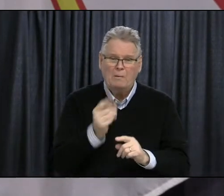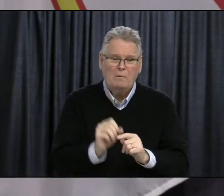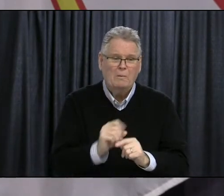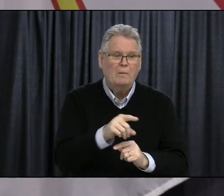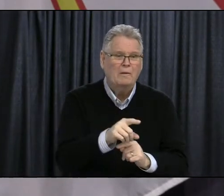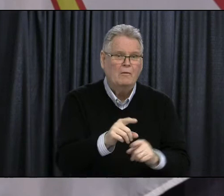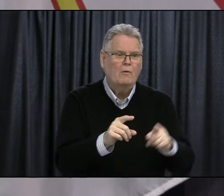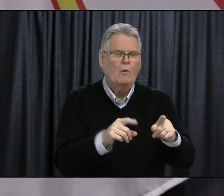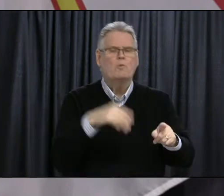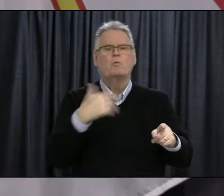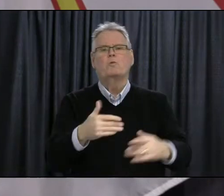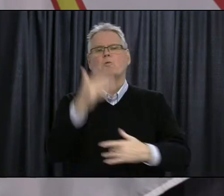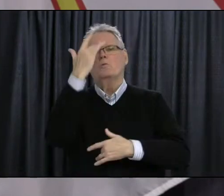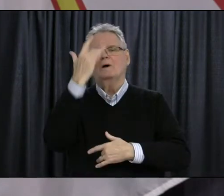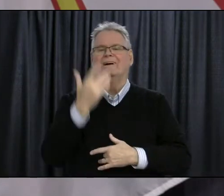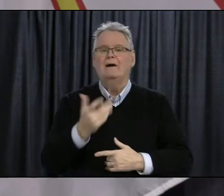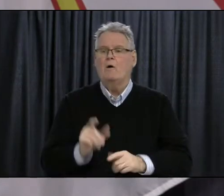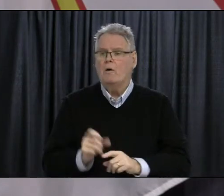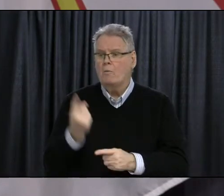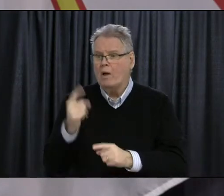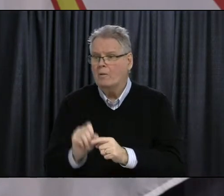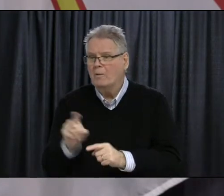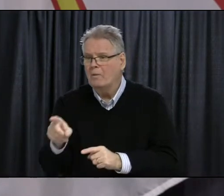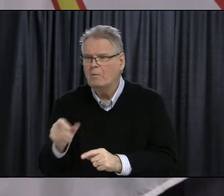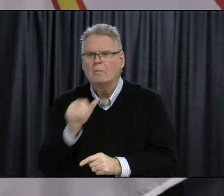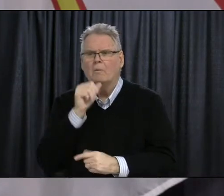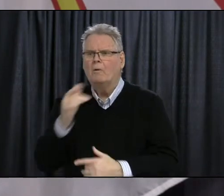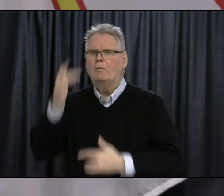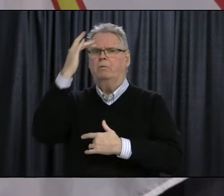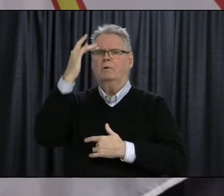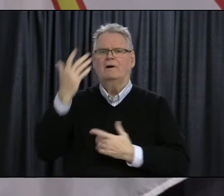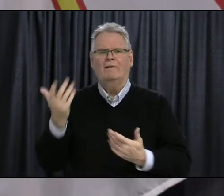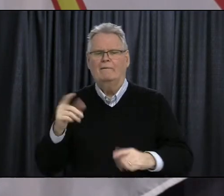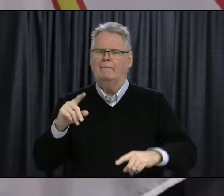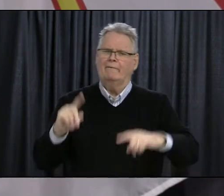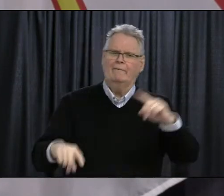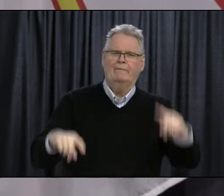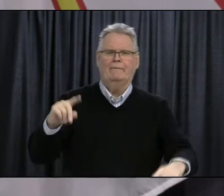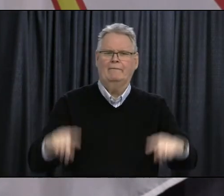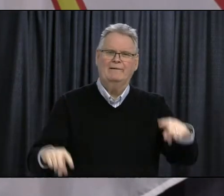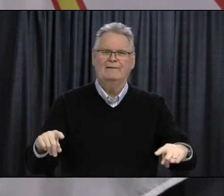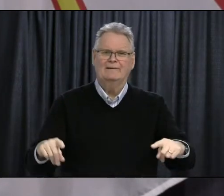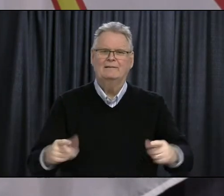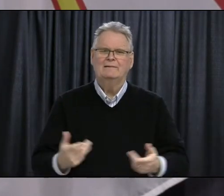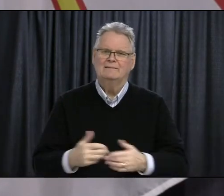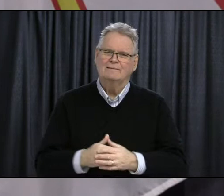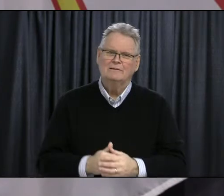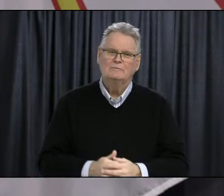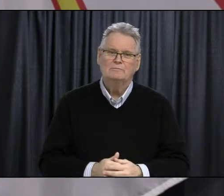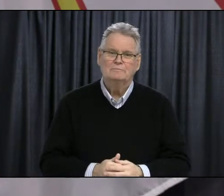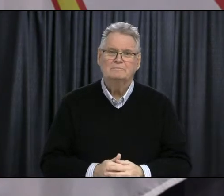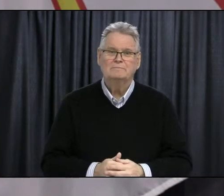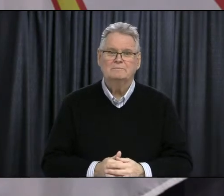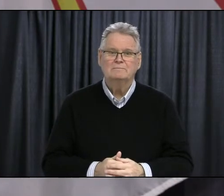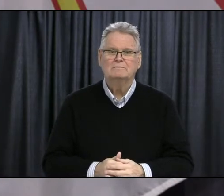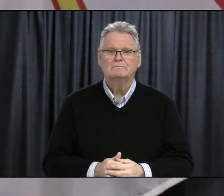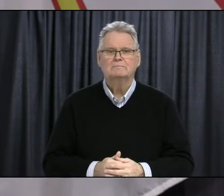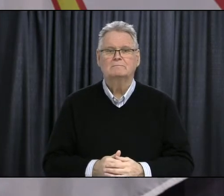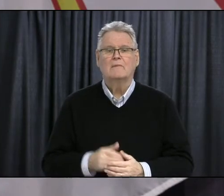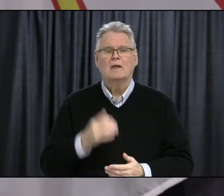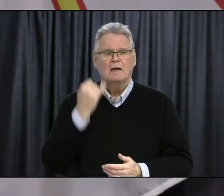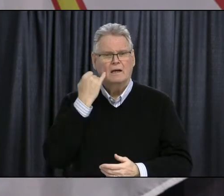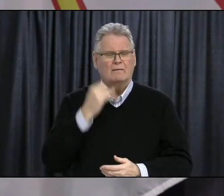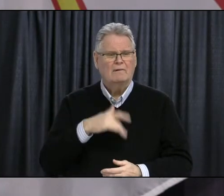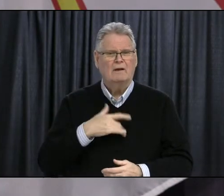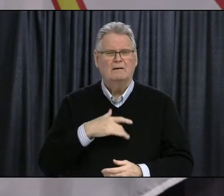mild symptoms, then we would suggest that you get assessed to see if you need to get tested. Then it could